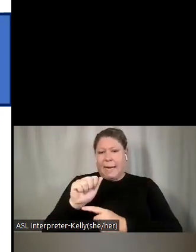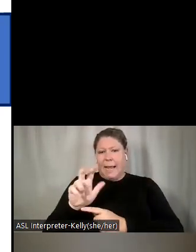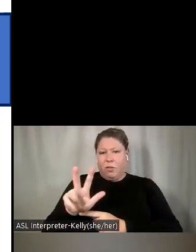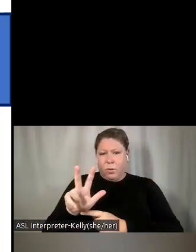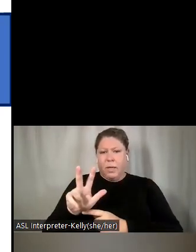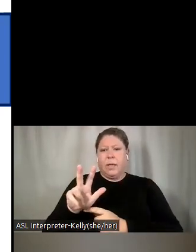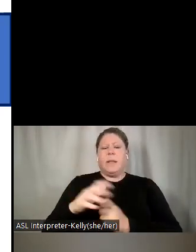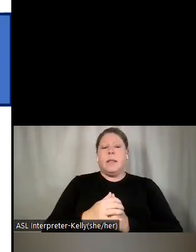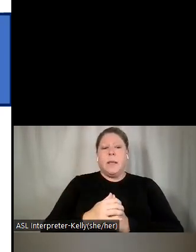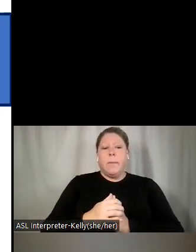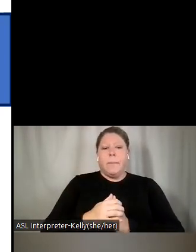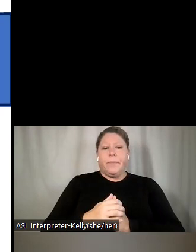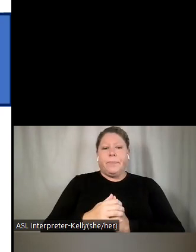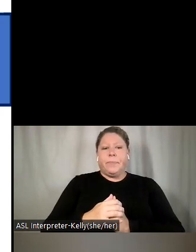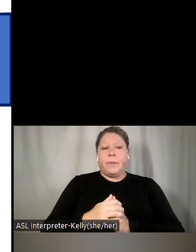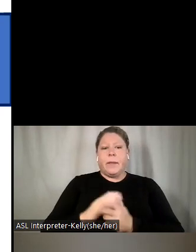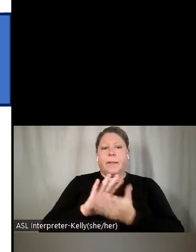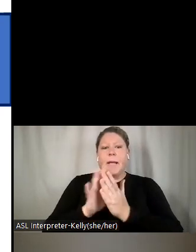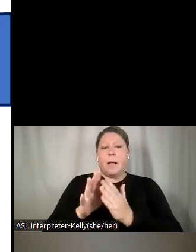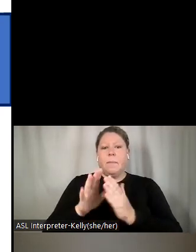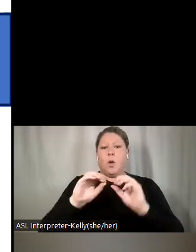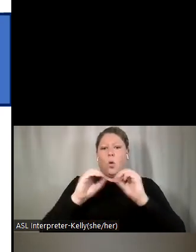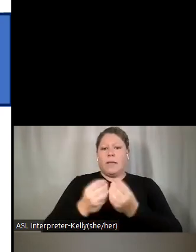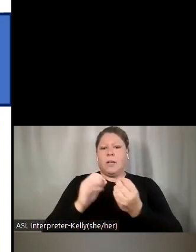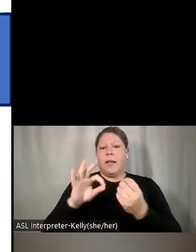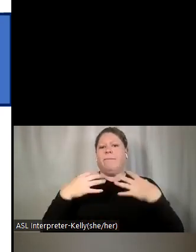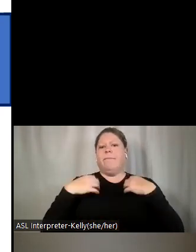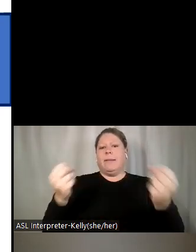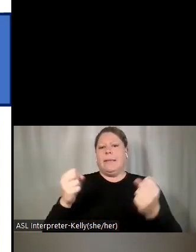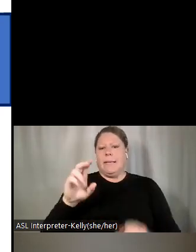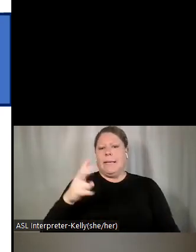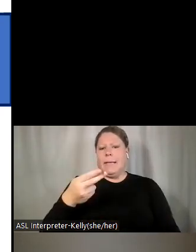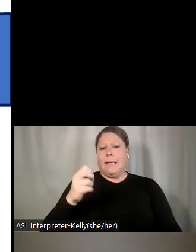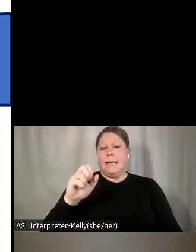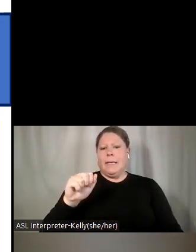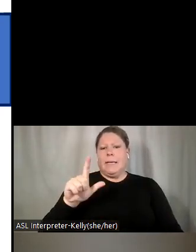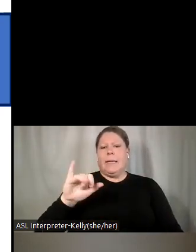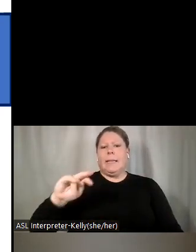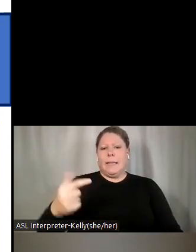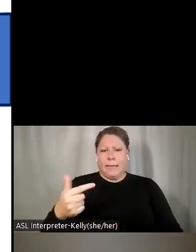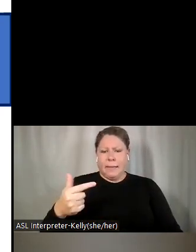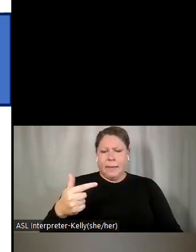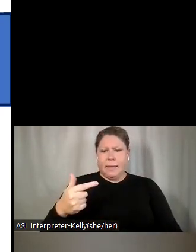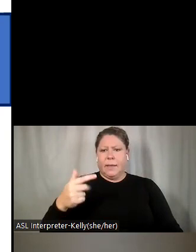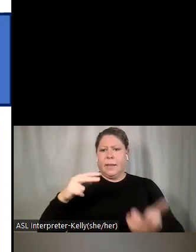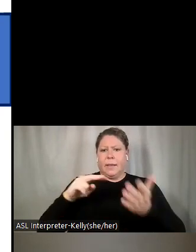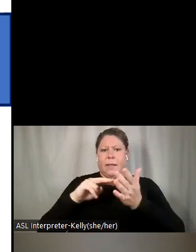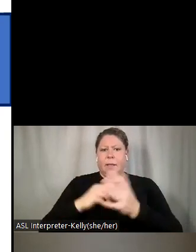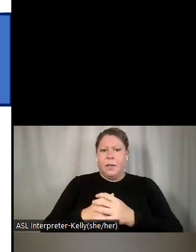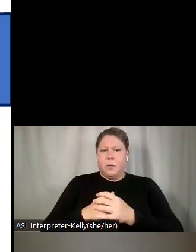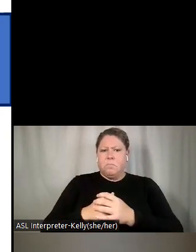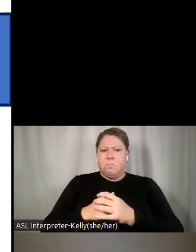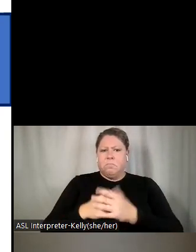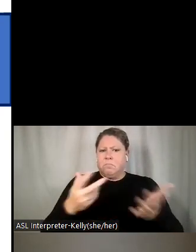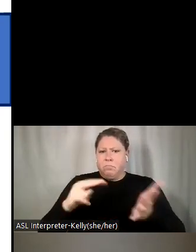work is to become a healing organization. And what that means is that we'd like to become a healing organization that